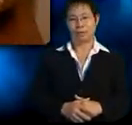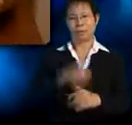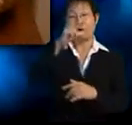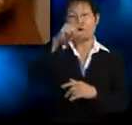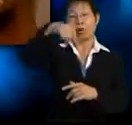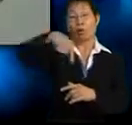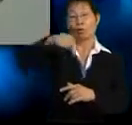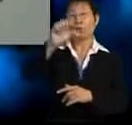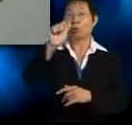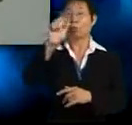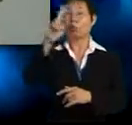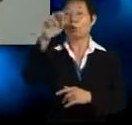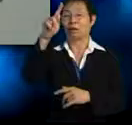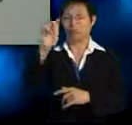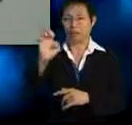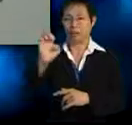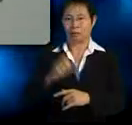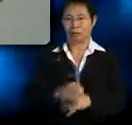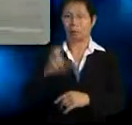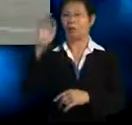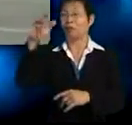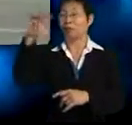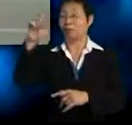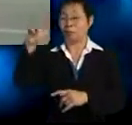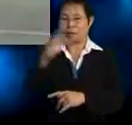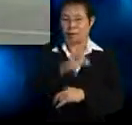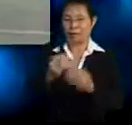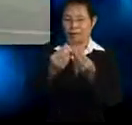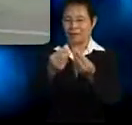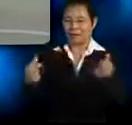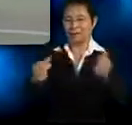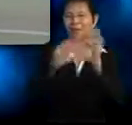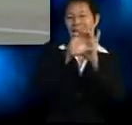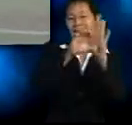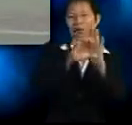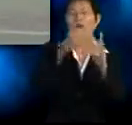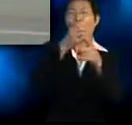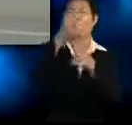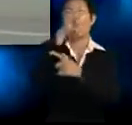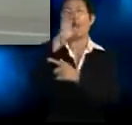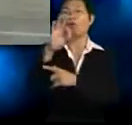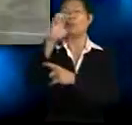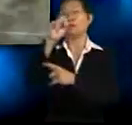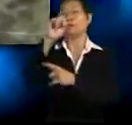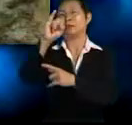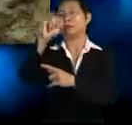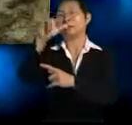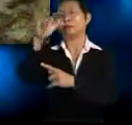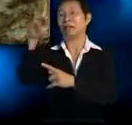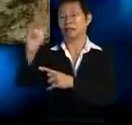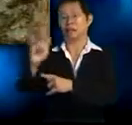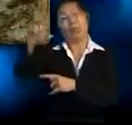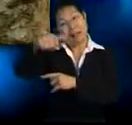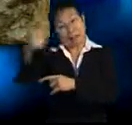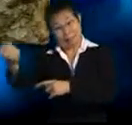Quartz, flint, and sand are examples of silica. On